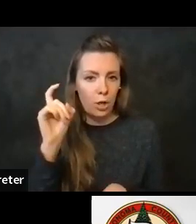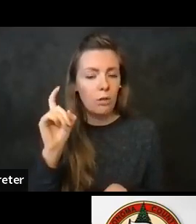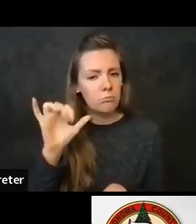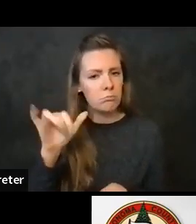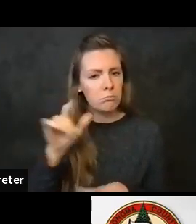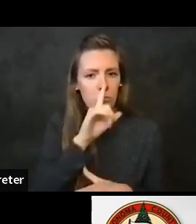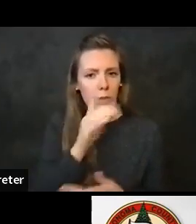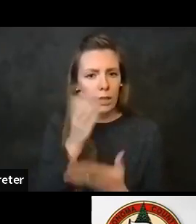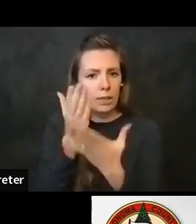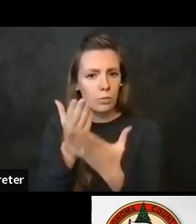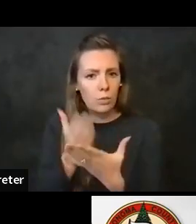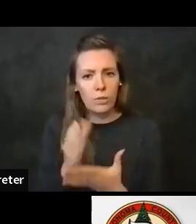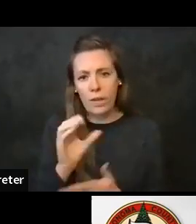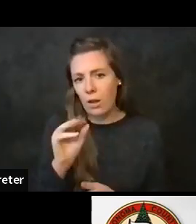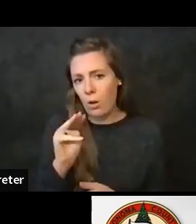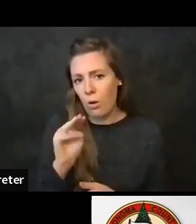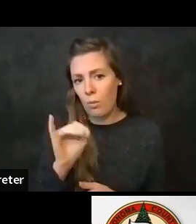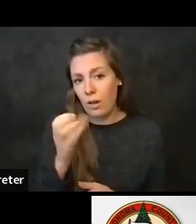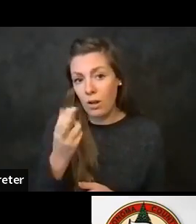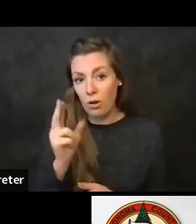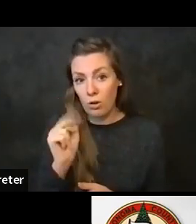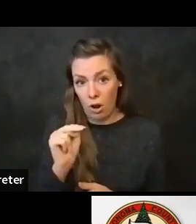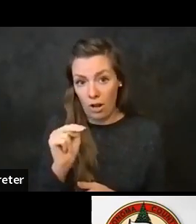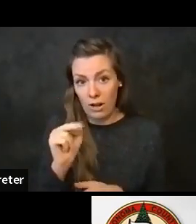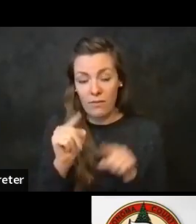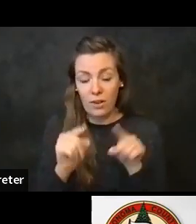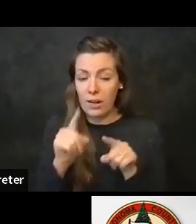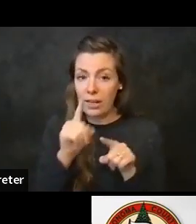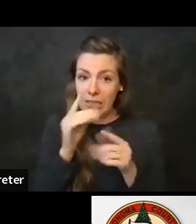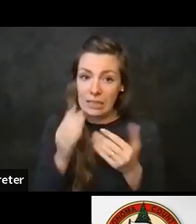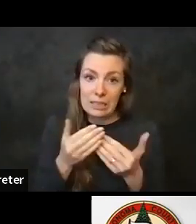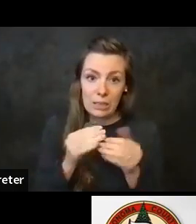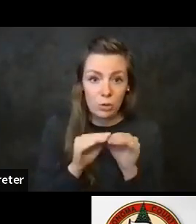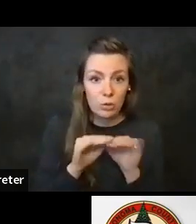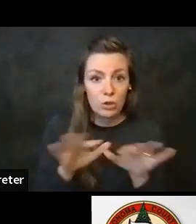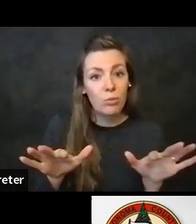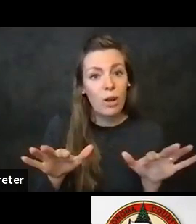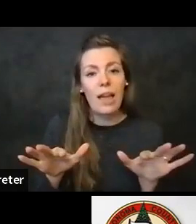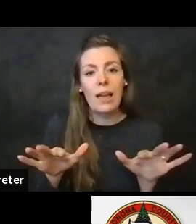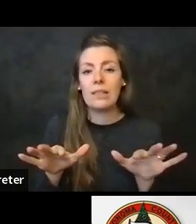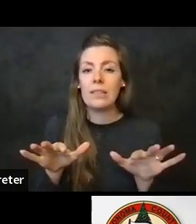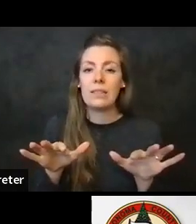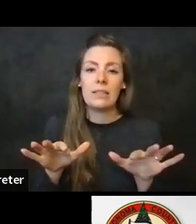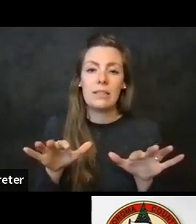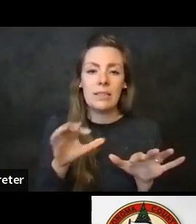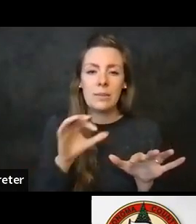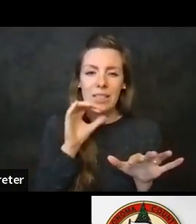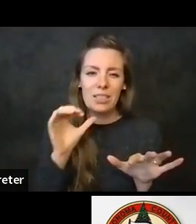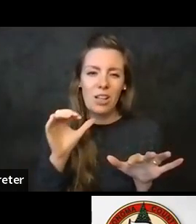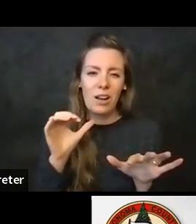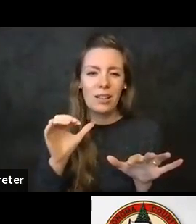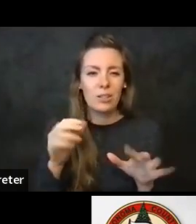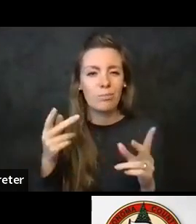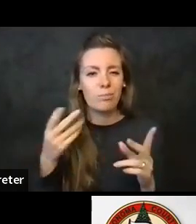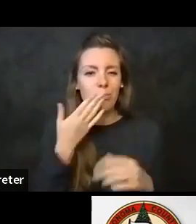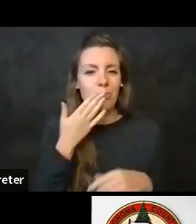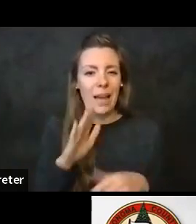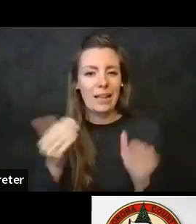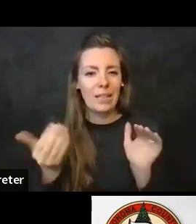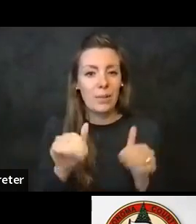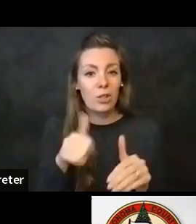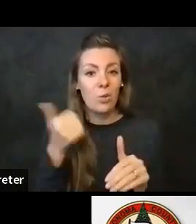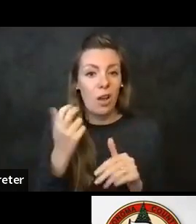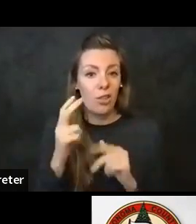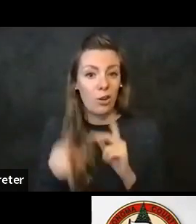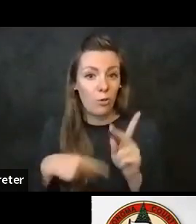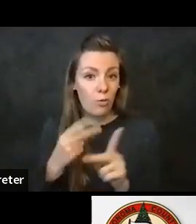evidence that the Omicron variant, while highly contagious, is not as virulent as other forms of this virus. We